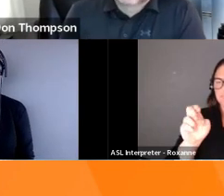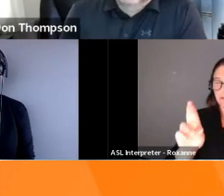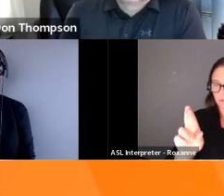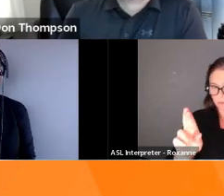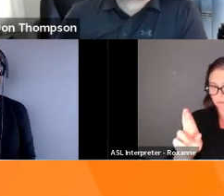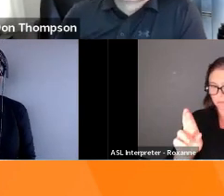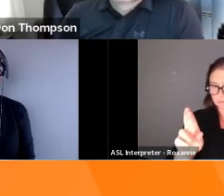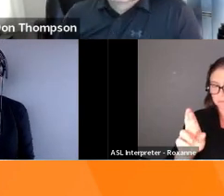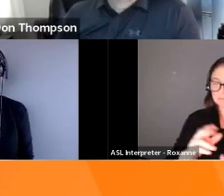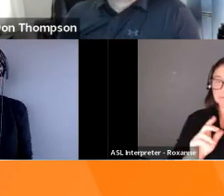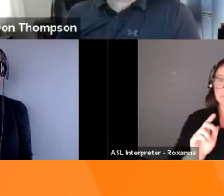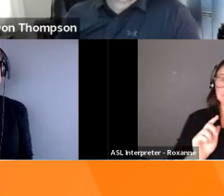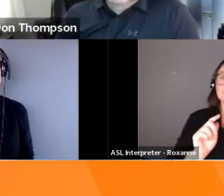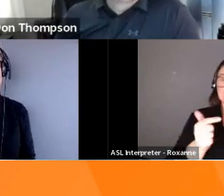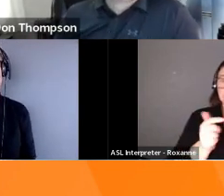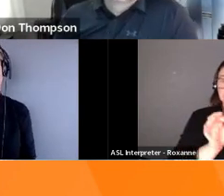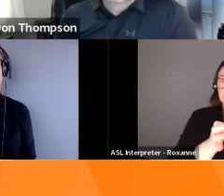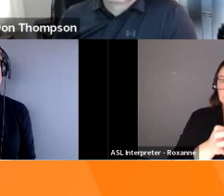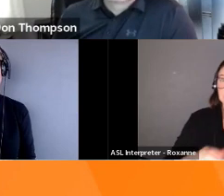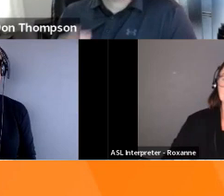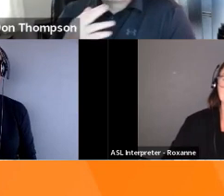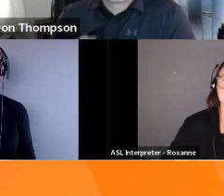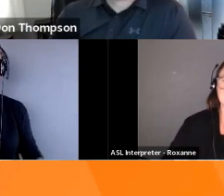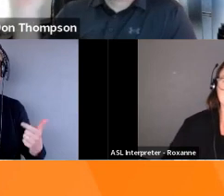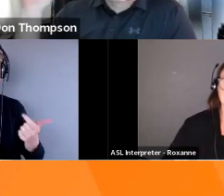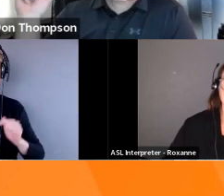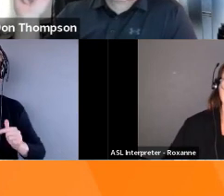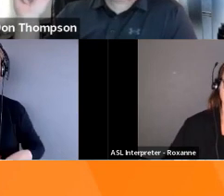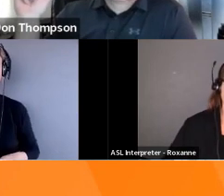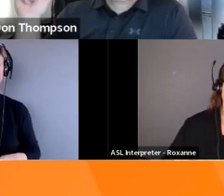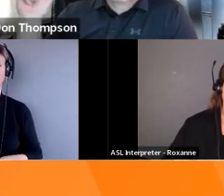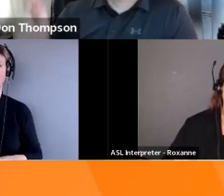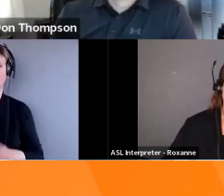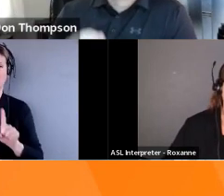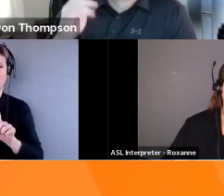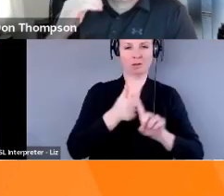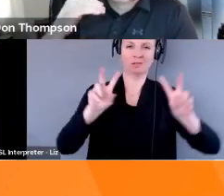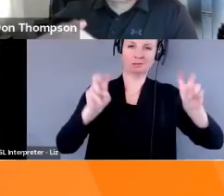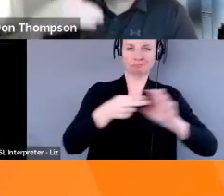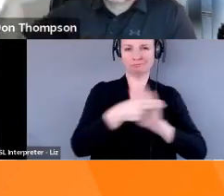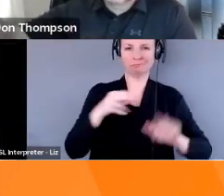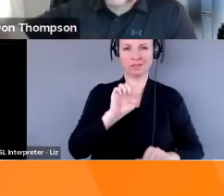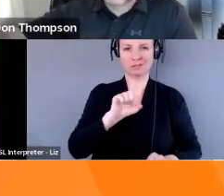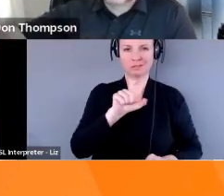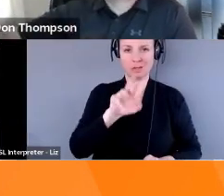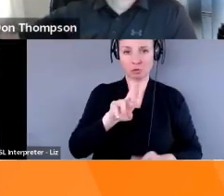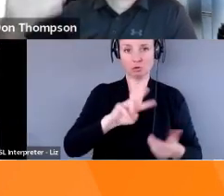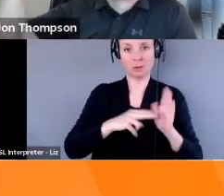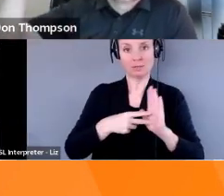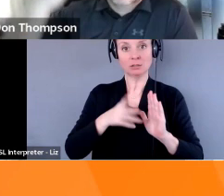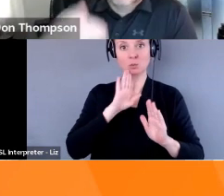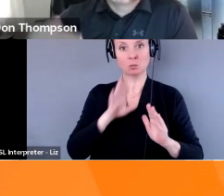on Amazon, Amazon is a channel for your product to sell through. Okay, we list our product on